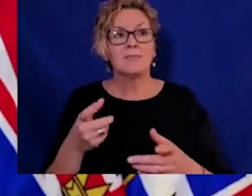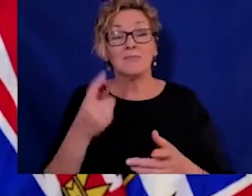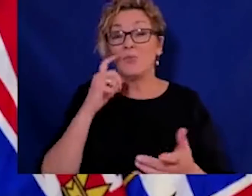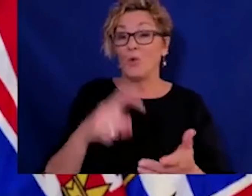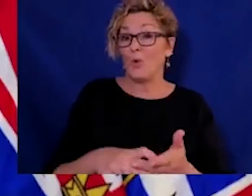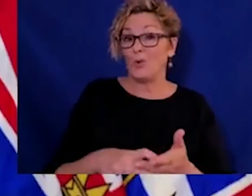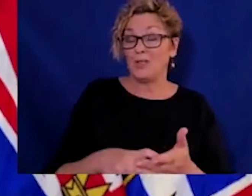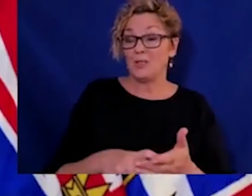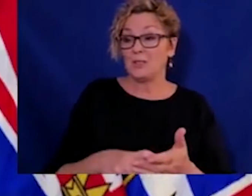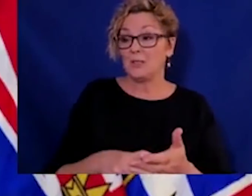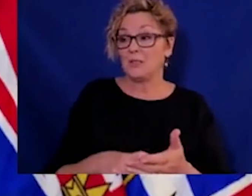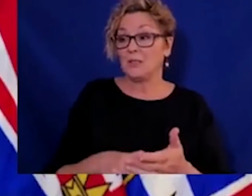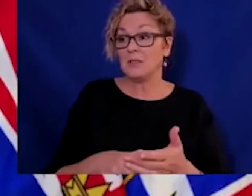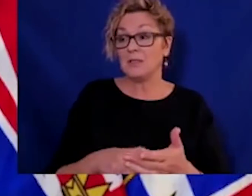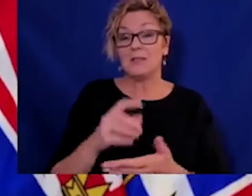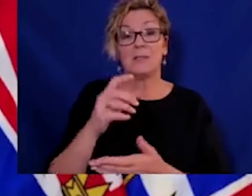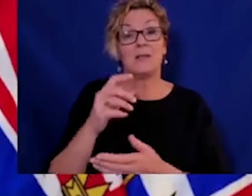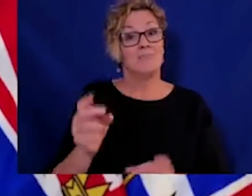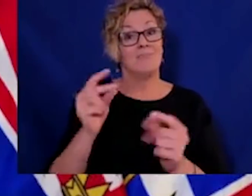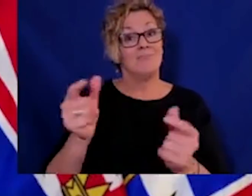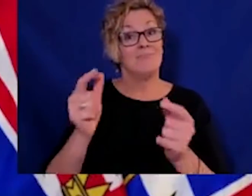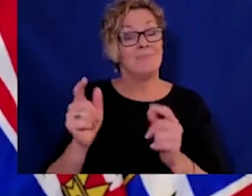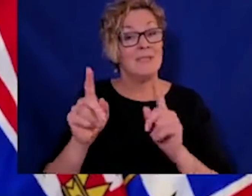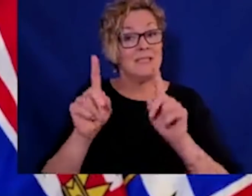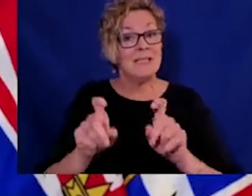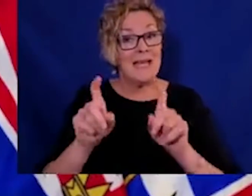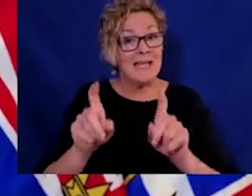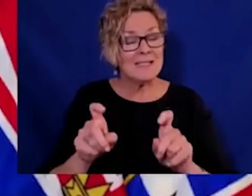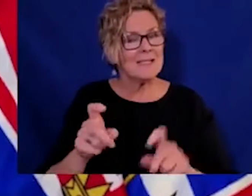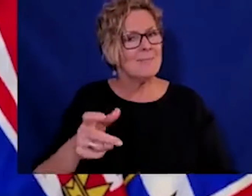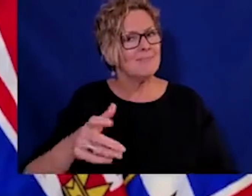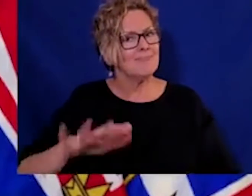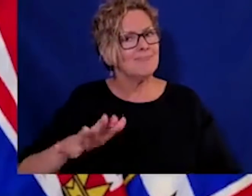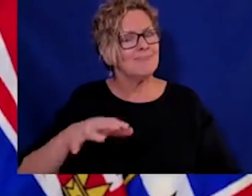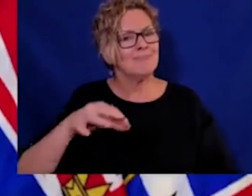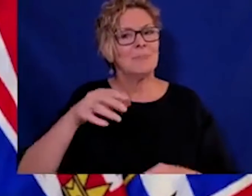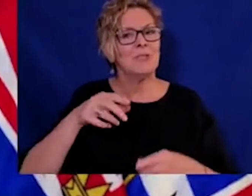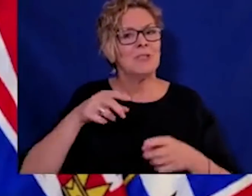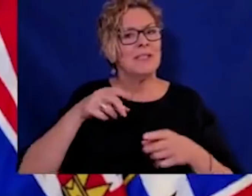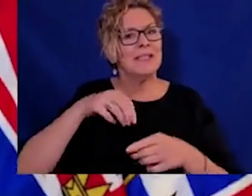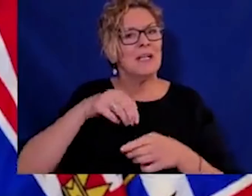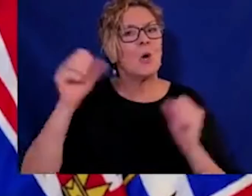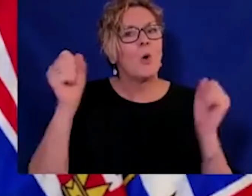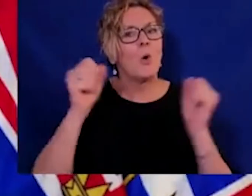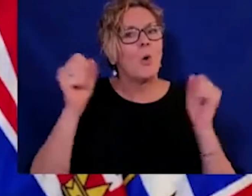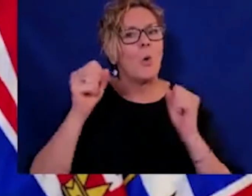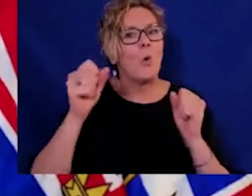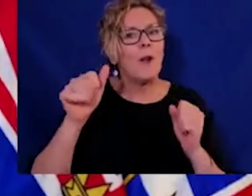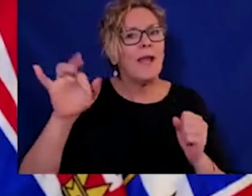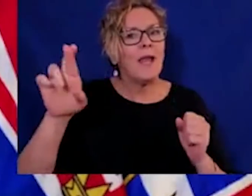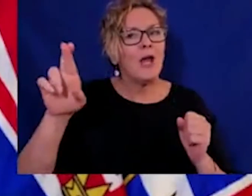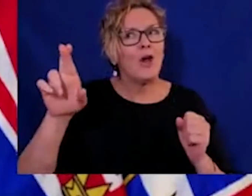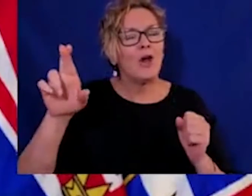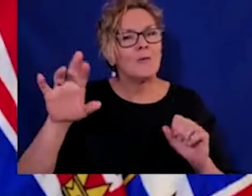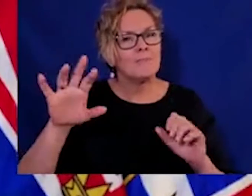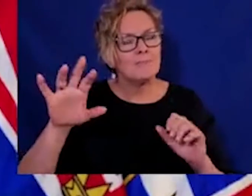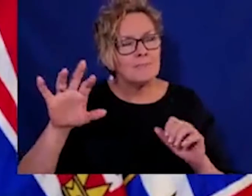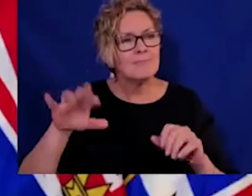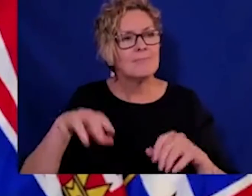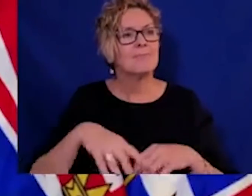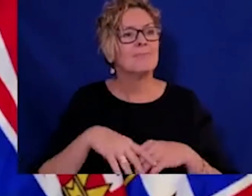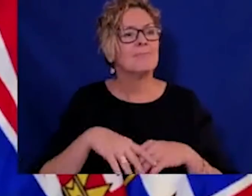very well in the cold. And we don't have that much cold here in BC, but when they're used in the mobile testing